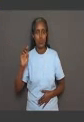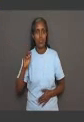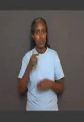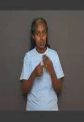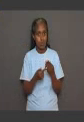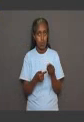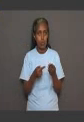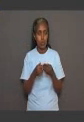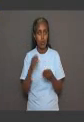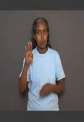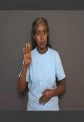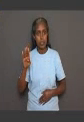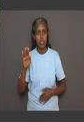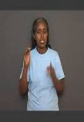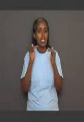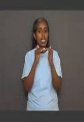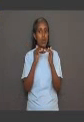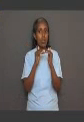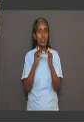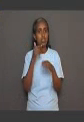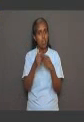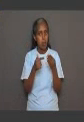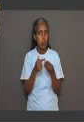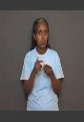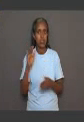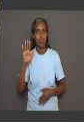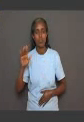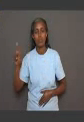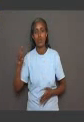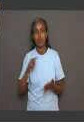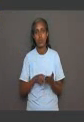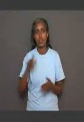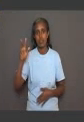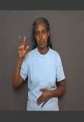2,632. So B equals about